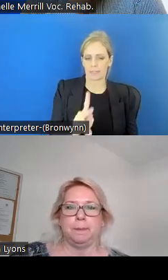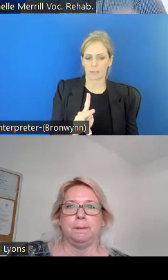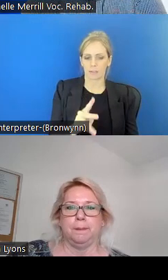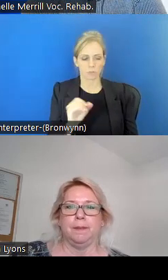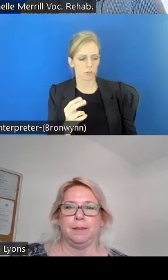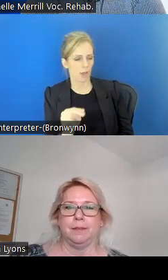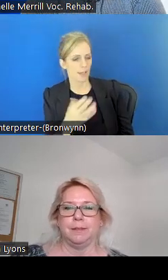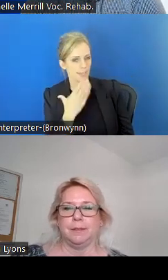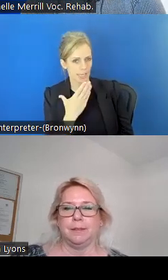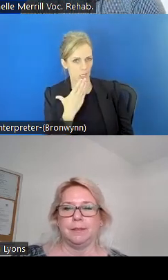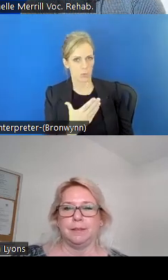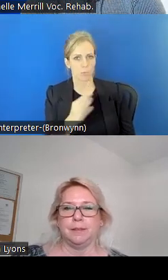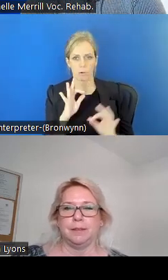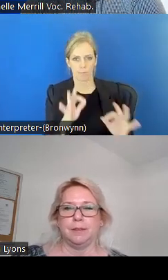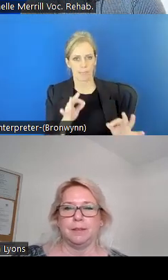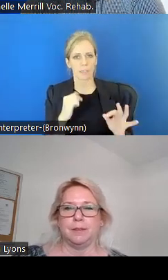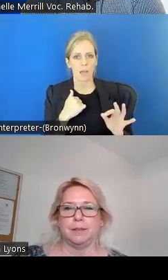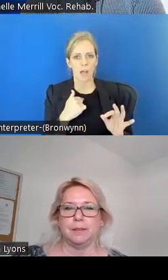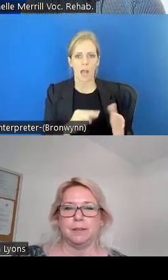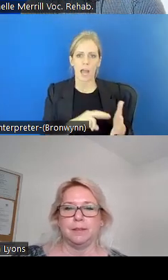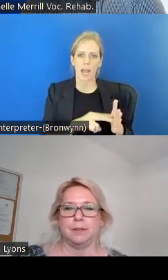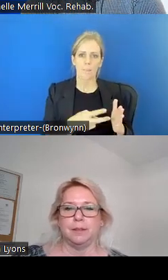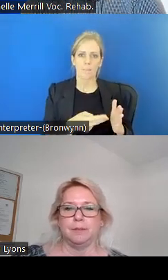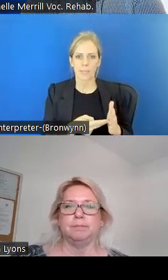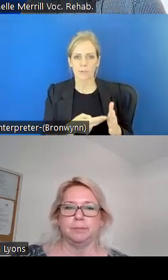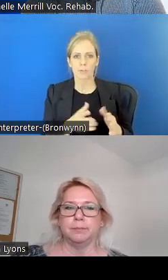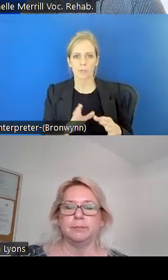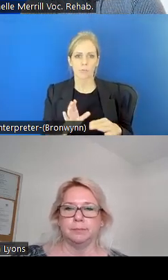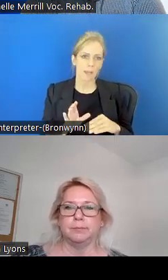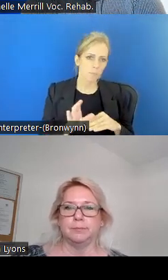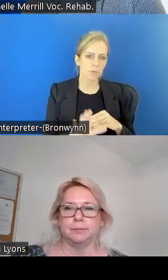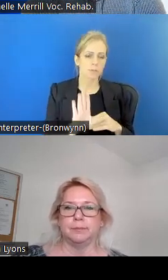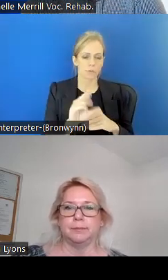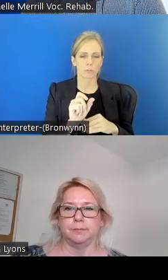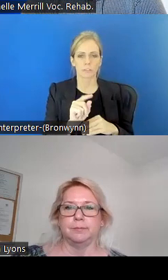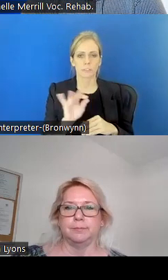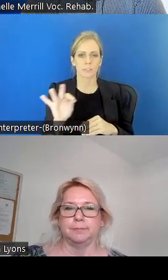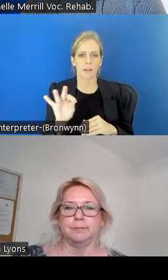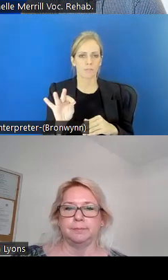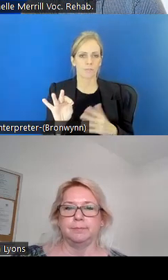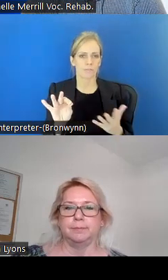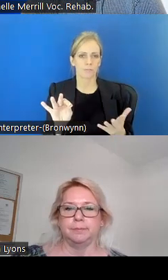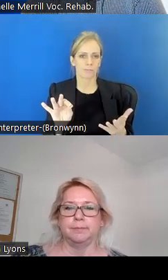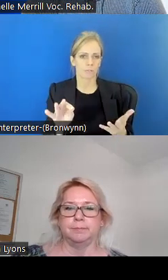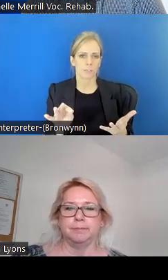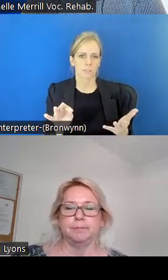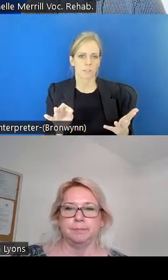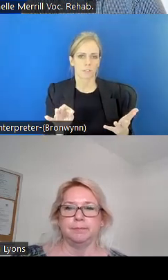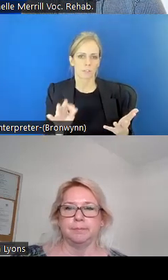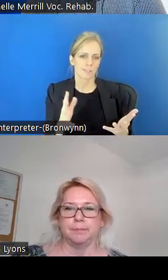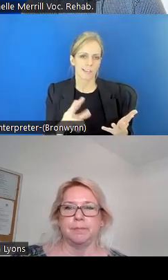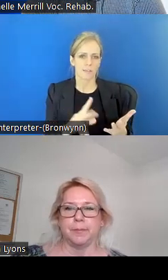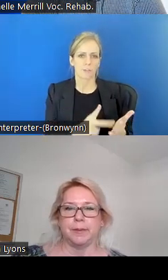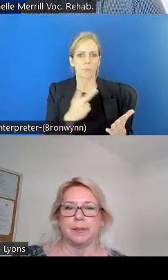stuff out. I think I kind of duplicate, but I want to make sure if anybody does want to jump on there that we can pass it on to them through our